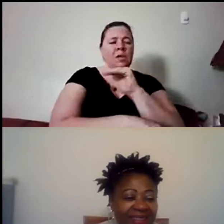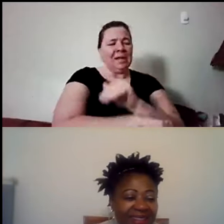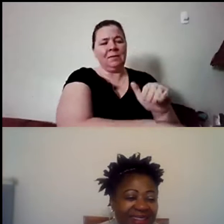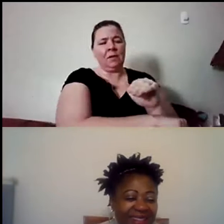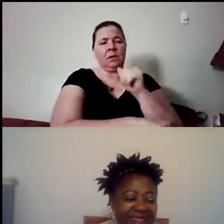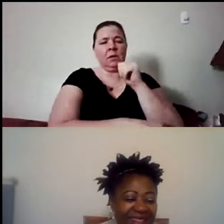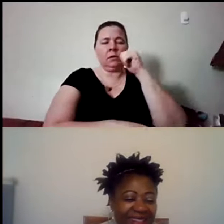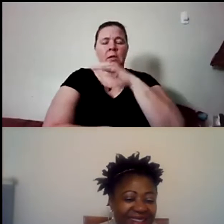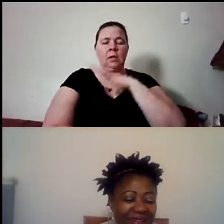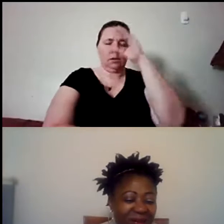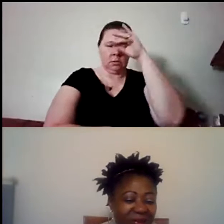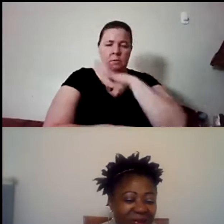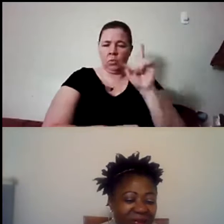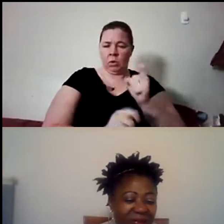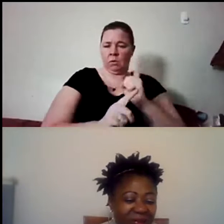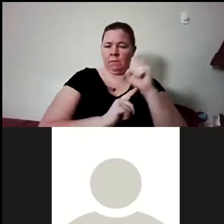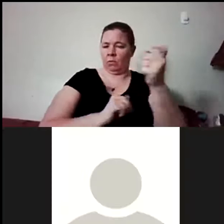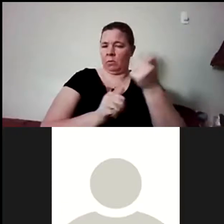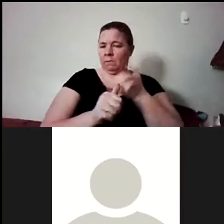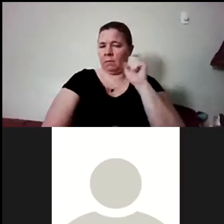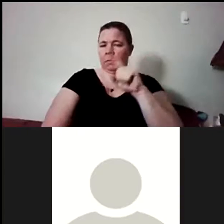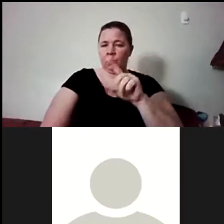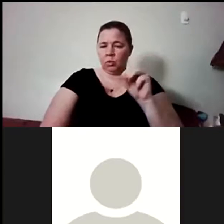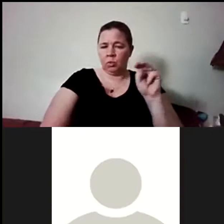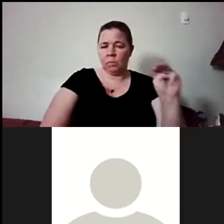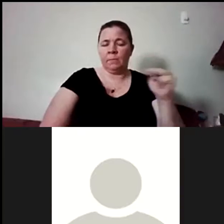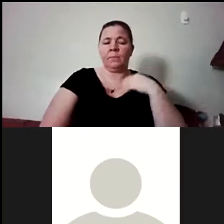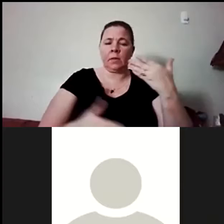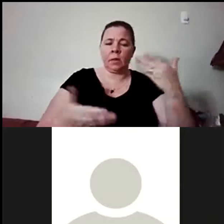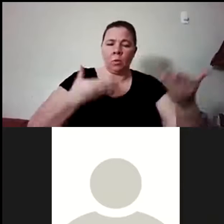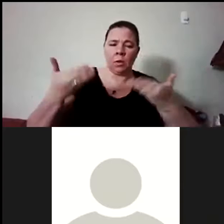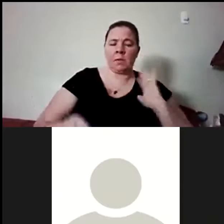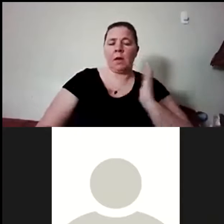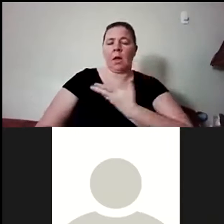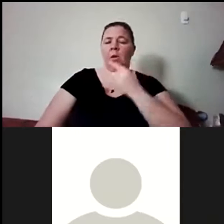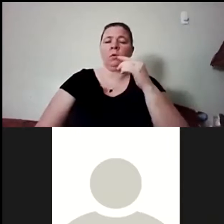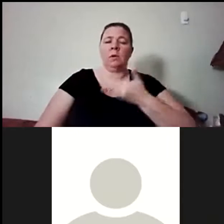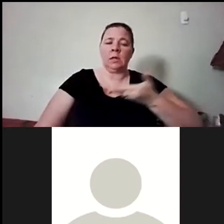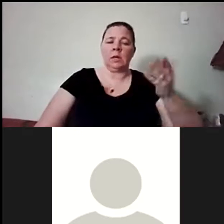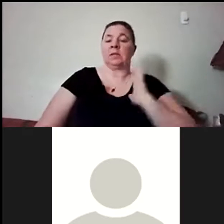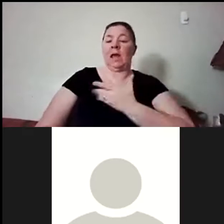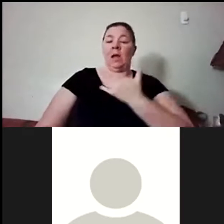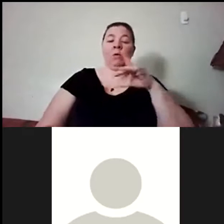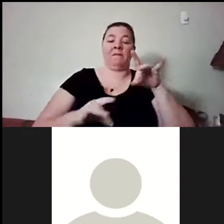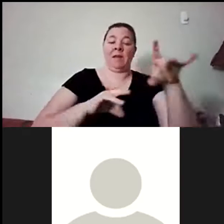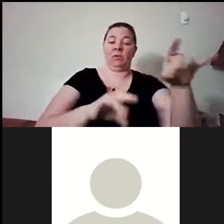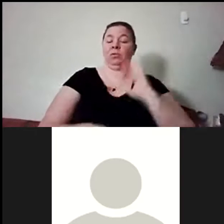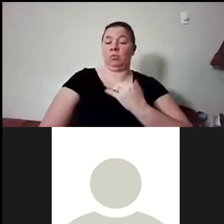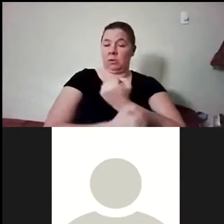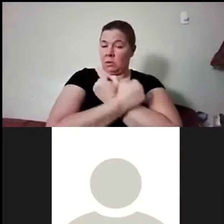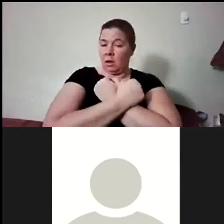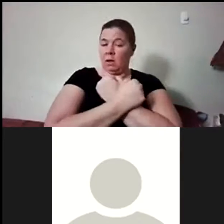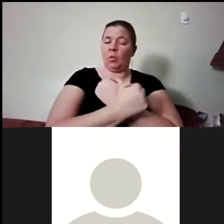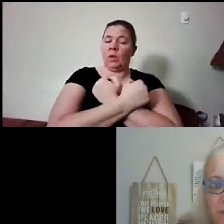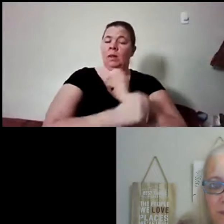and gentlemen, wherever you're calling from. I want to welcome you, especially our guests. We love our founders, but we love our guests